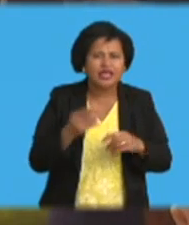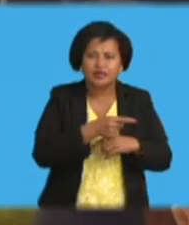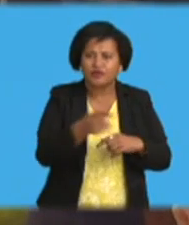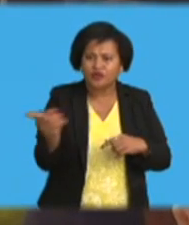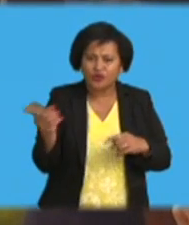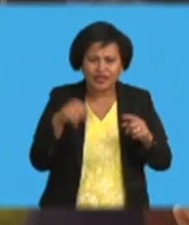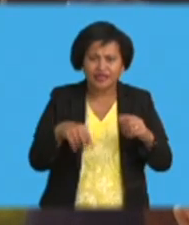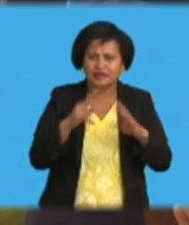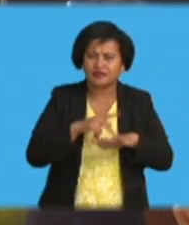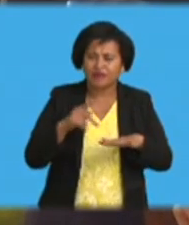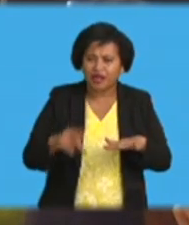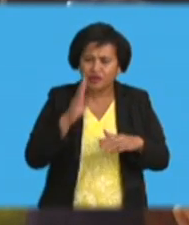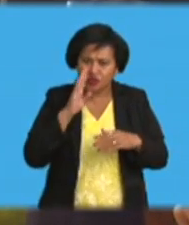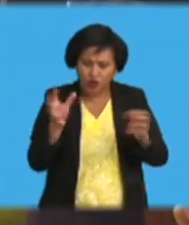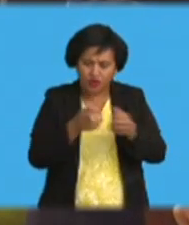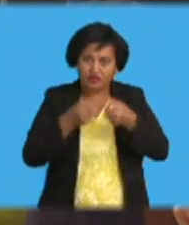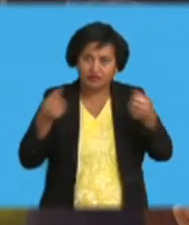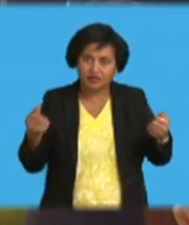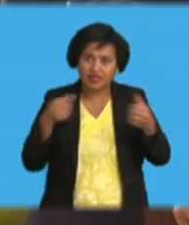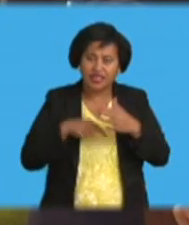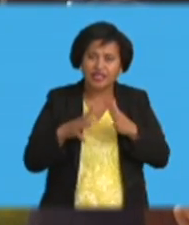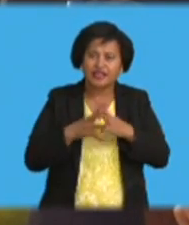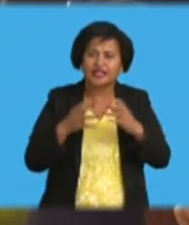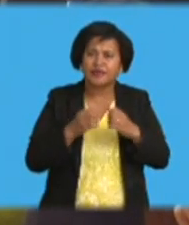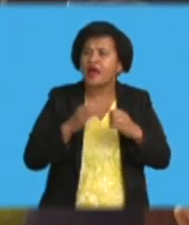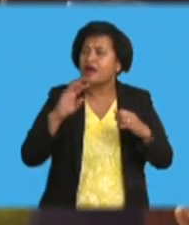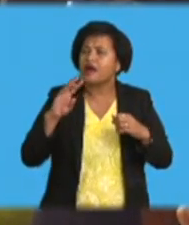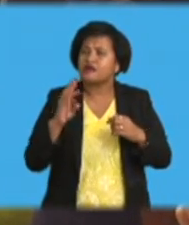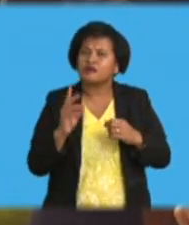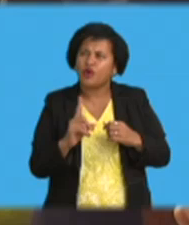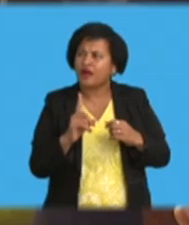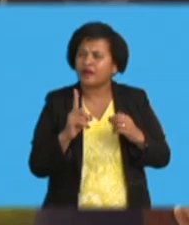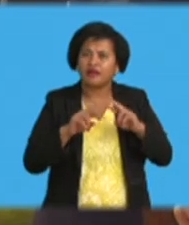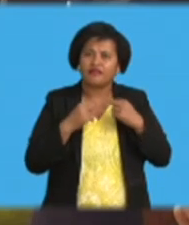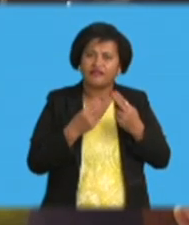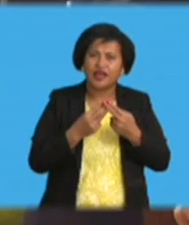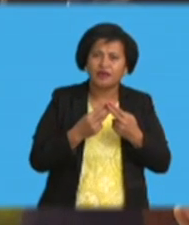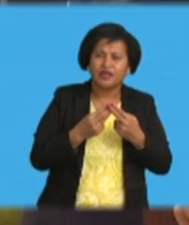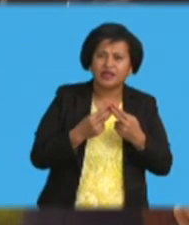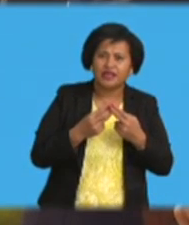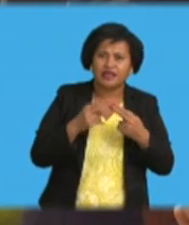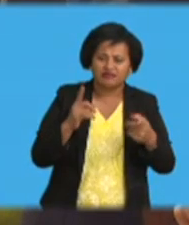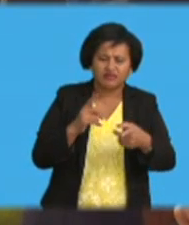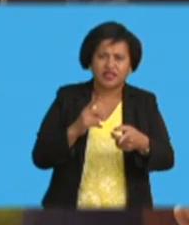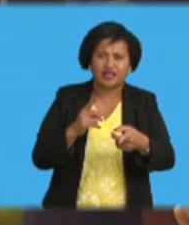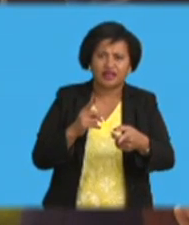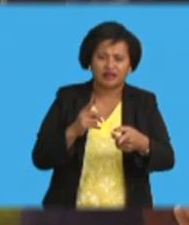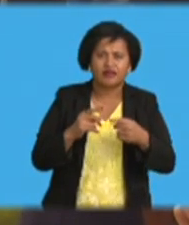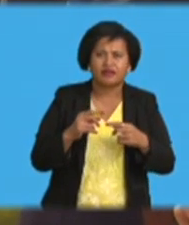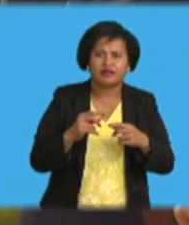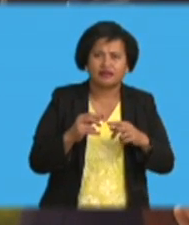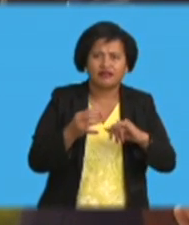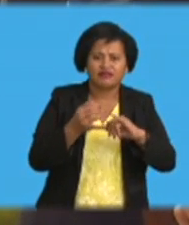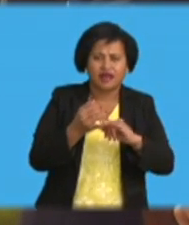this weekend where the grieving family members of deceased young men were forced to respond to false and vicious